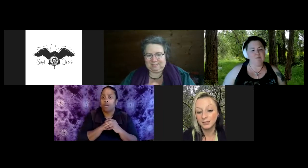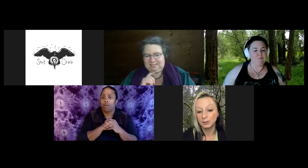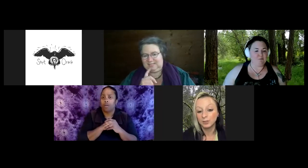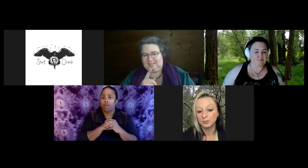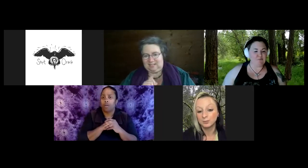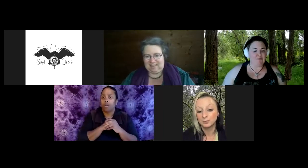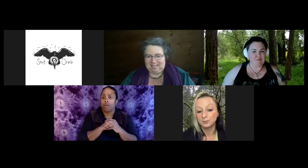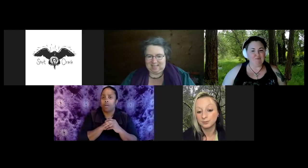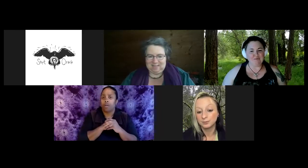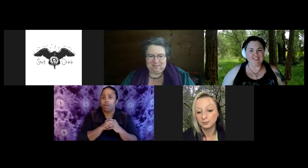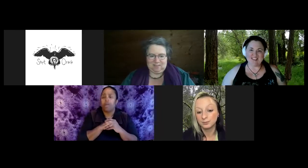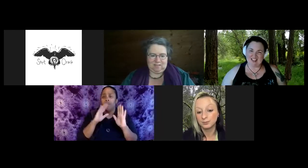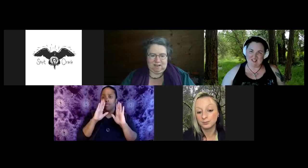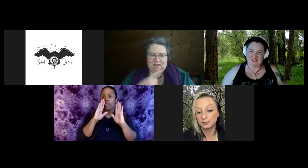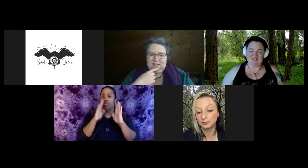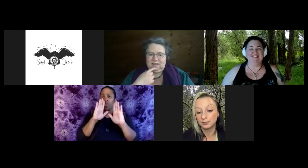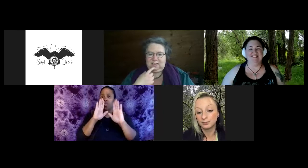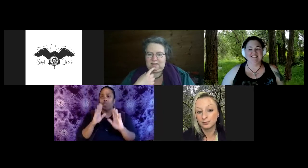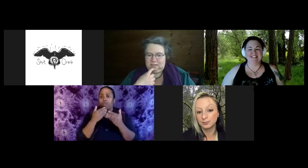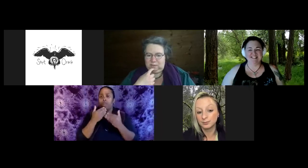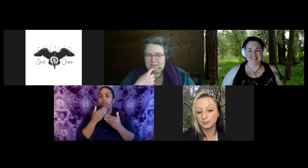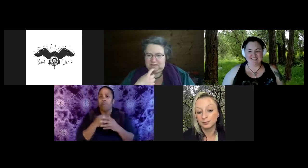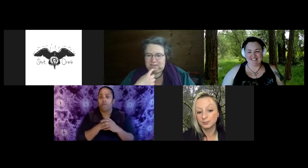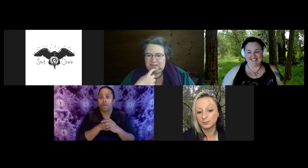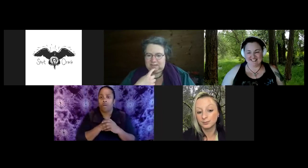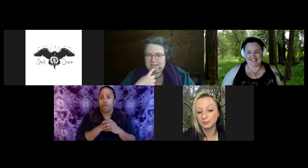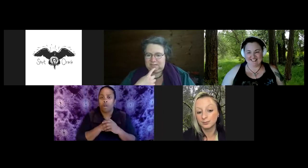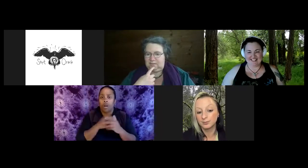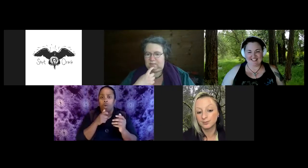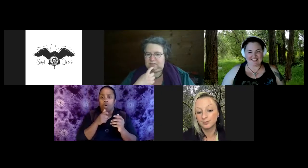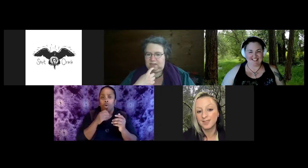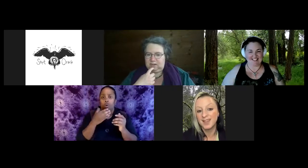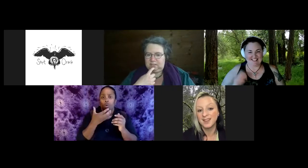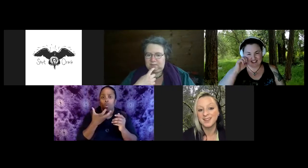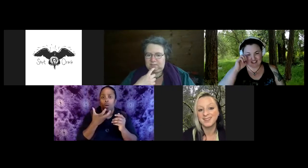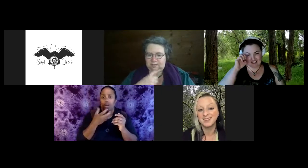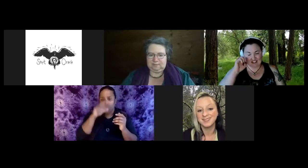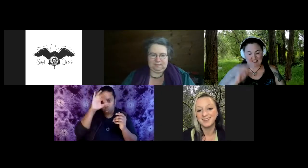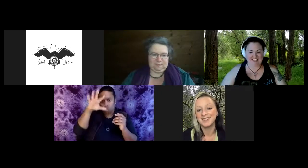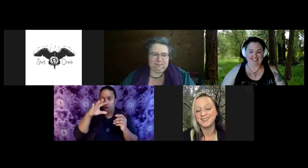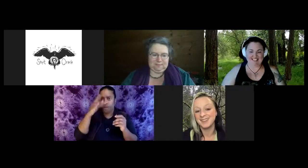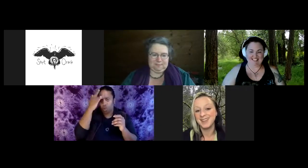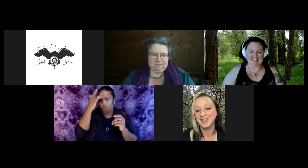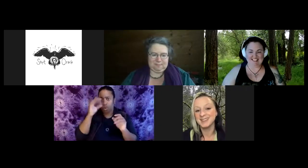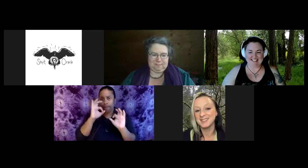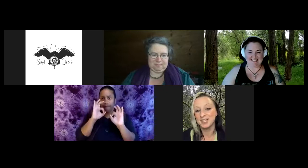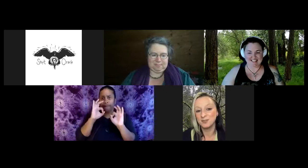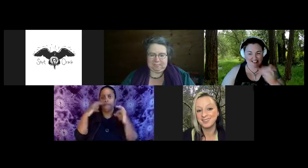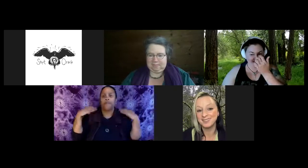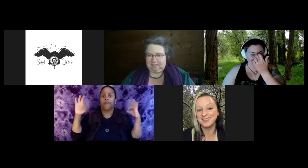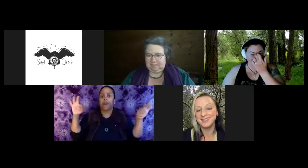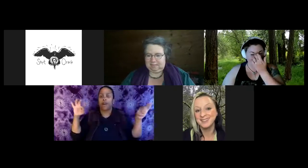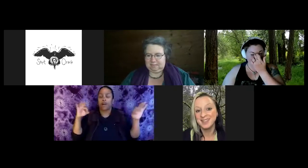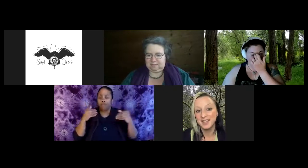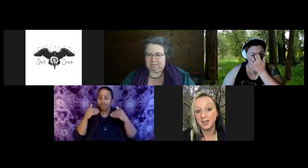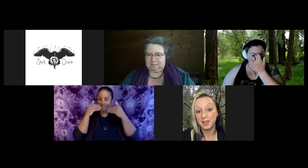TheShiftWitch.com. great. Thank you. All right. Thank you. Who wants to go next? The River Witch Fairy. Do you want to jump in? Yeah,